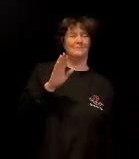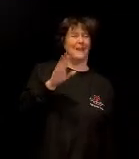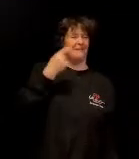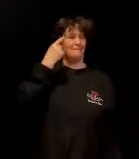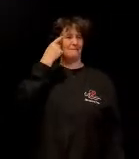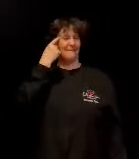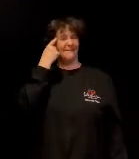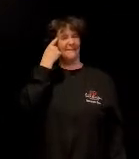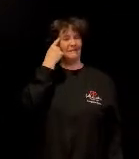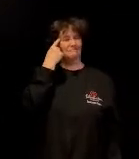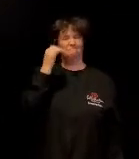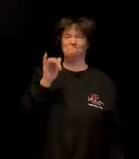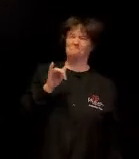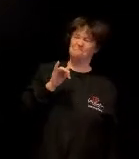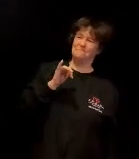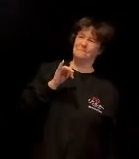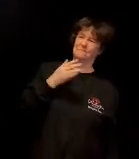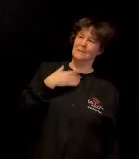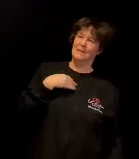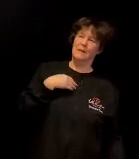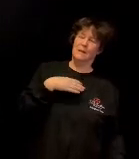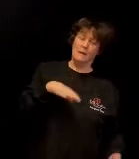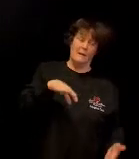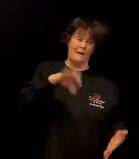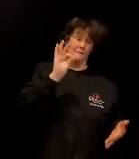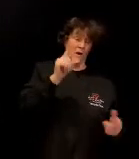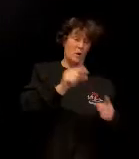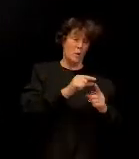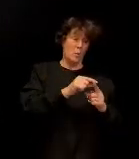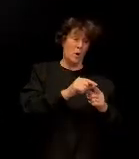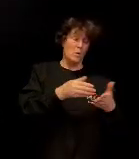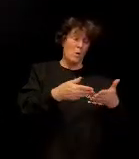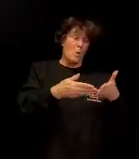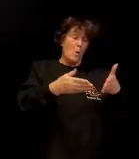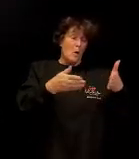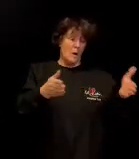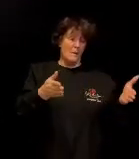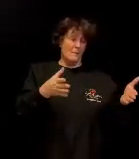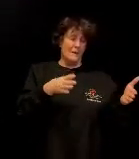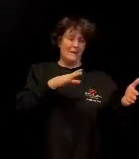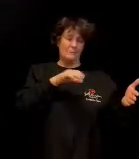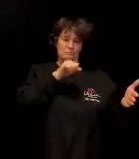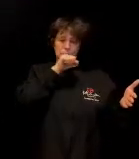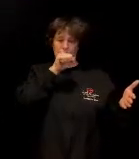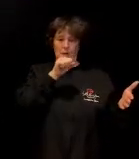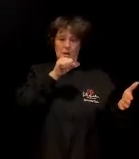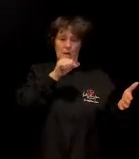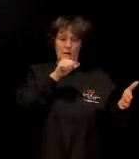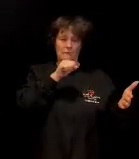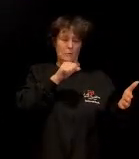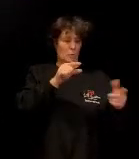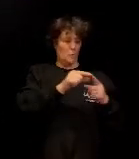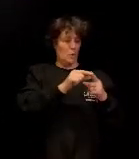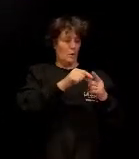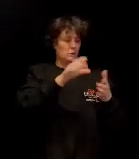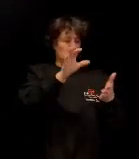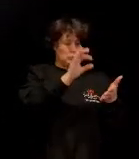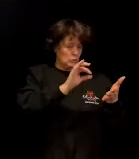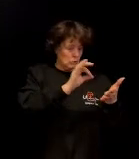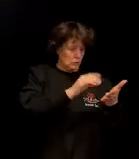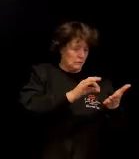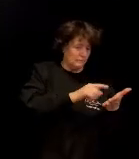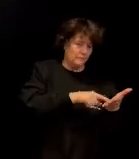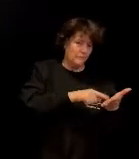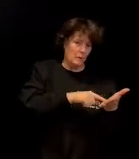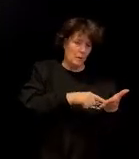about that, and I looked up the word open, as I always usually start out. I love words, and I love word searches and things like that. So